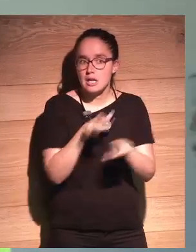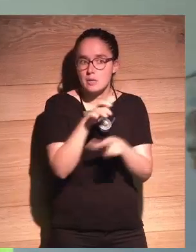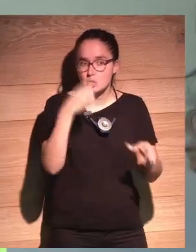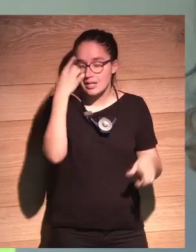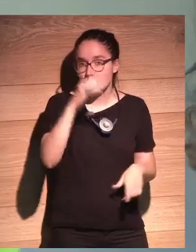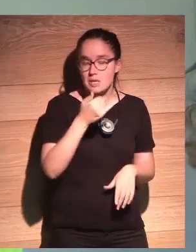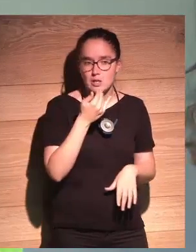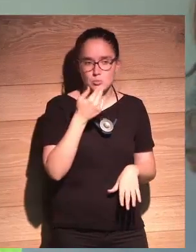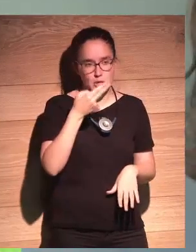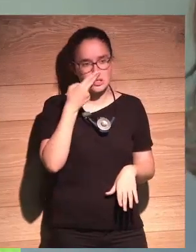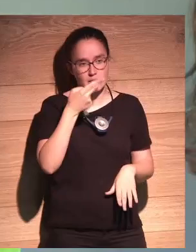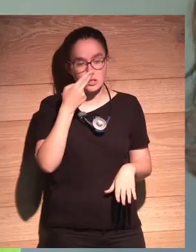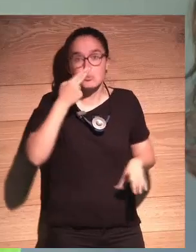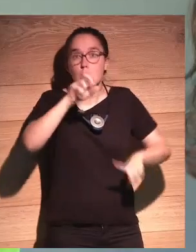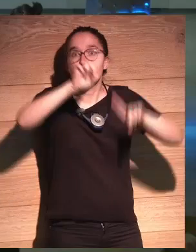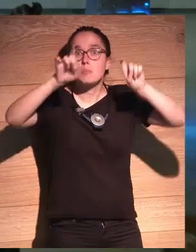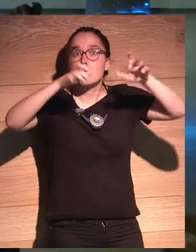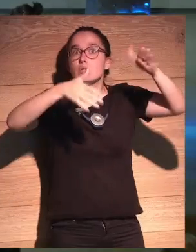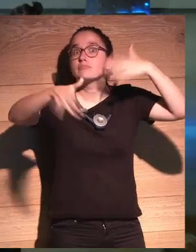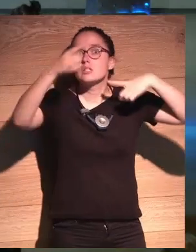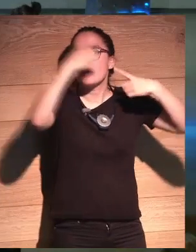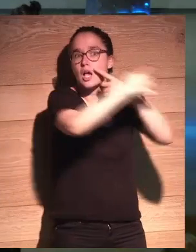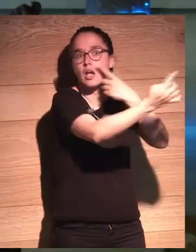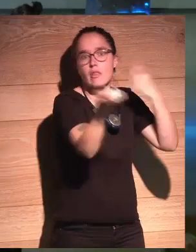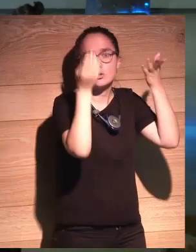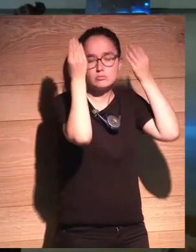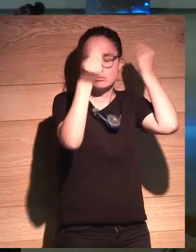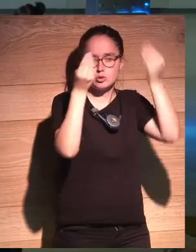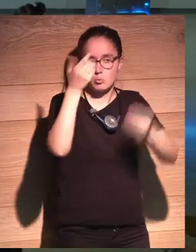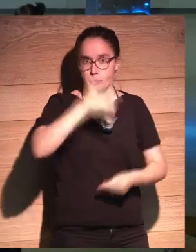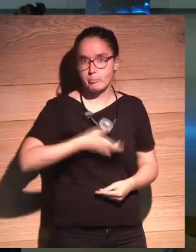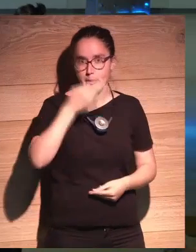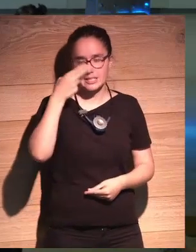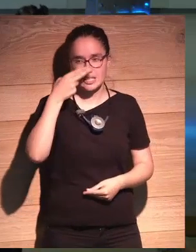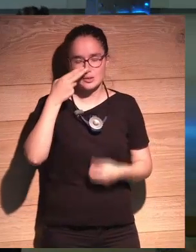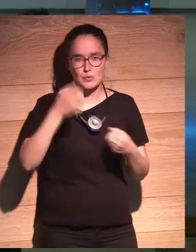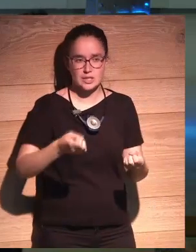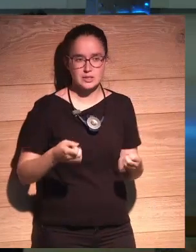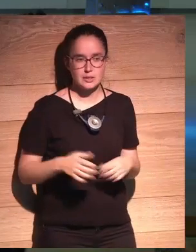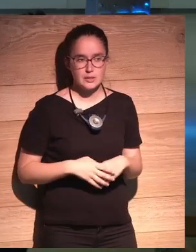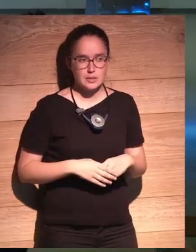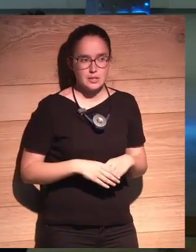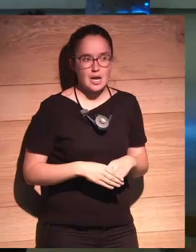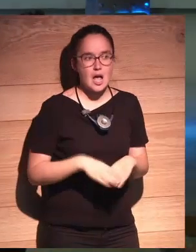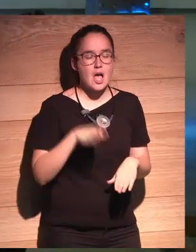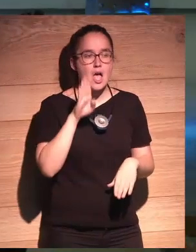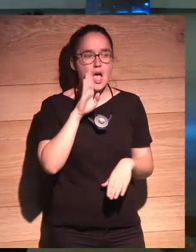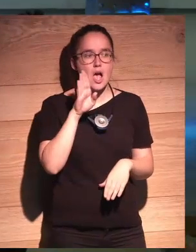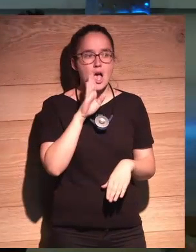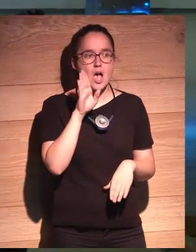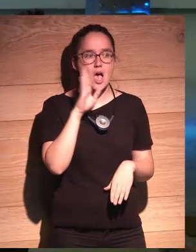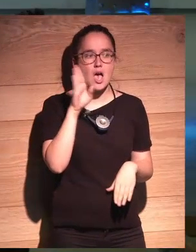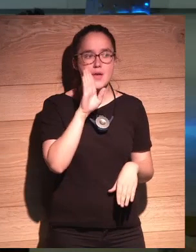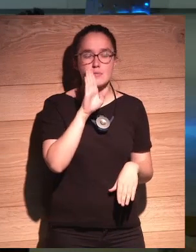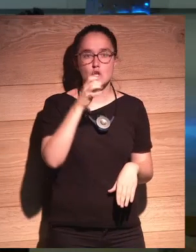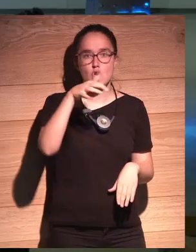who knows something about this. Vamos ahí para reflexionarla cada uno. Me parece interesante. Yes, super interesting reflection. Gunnar